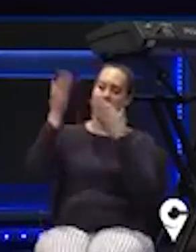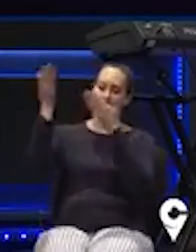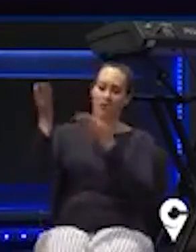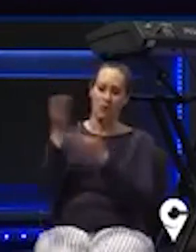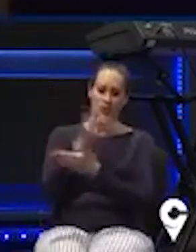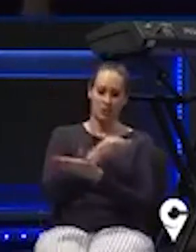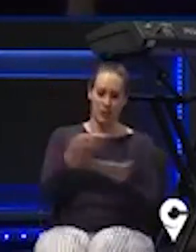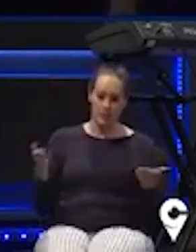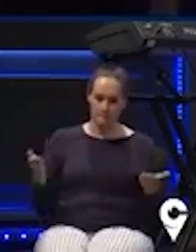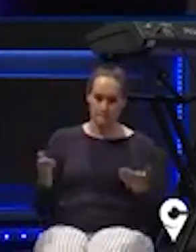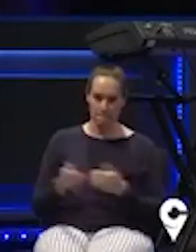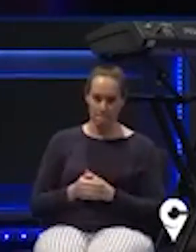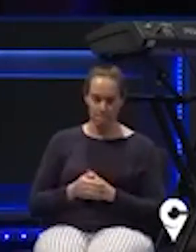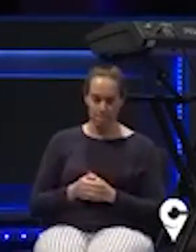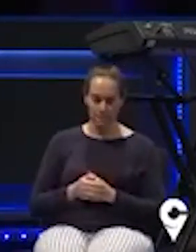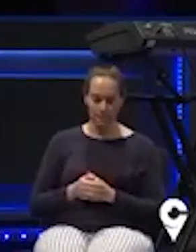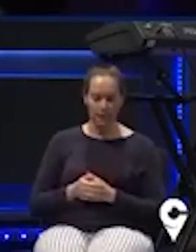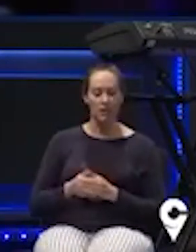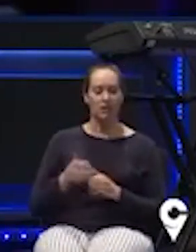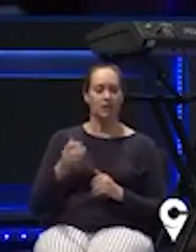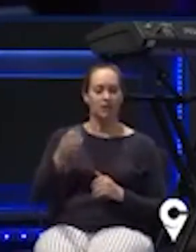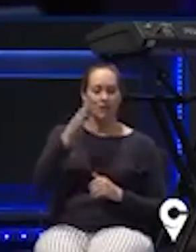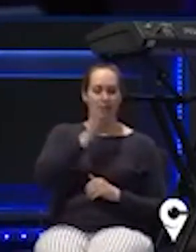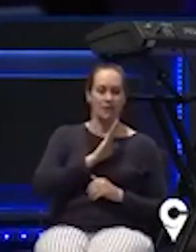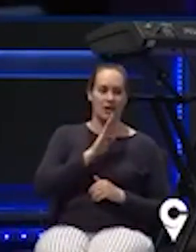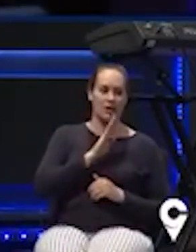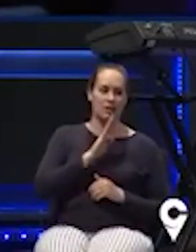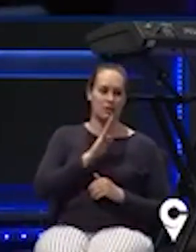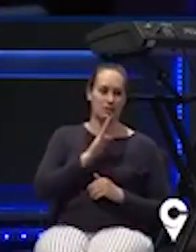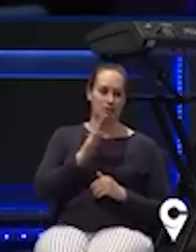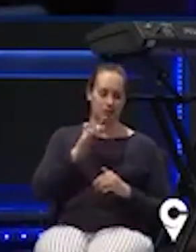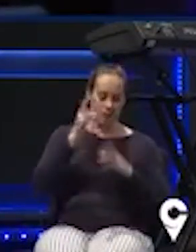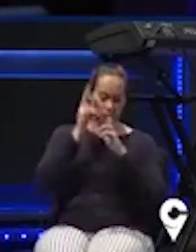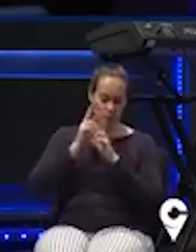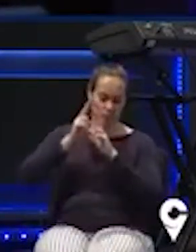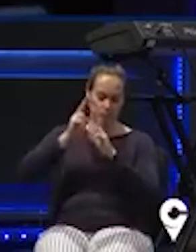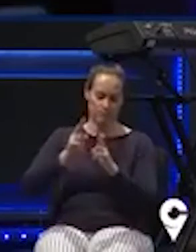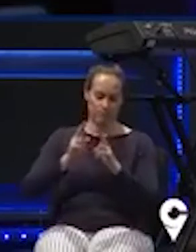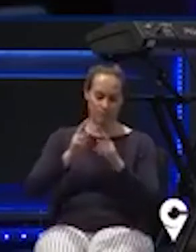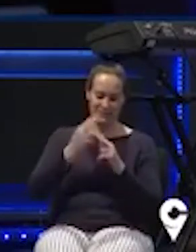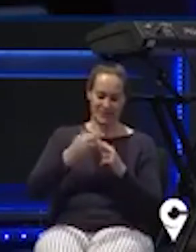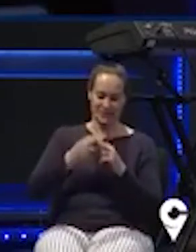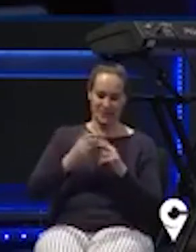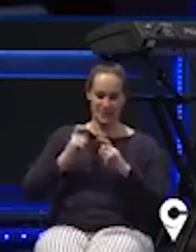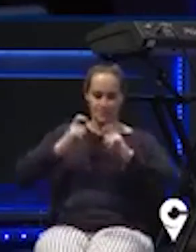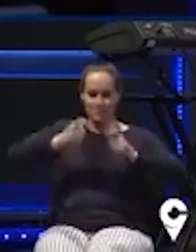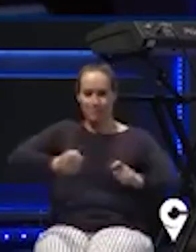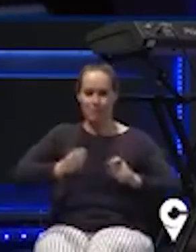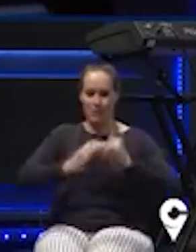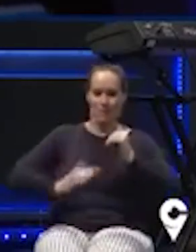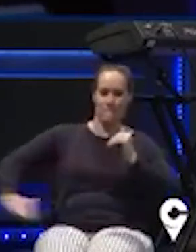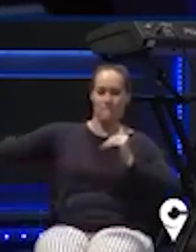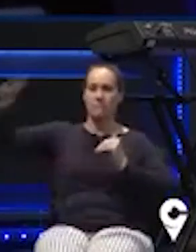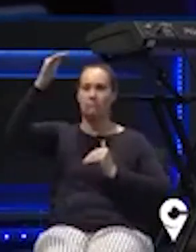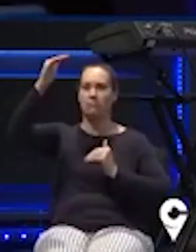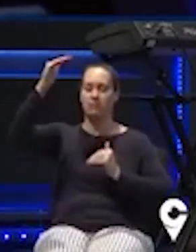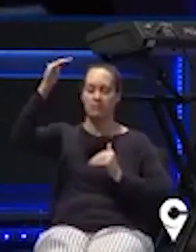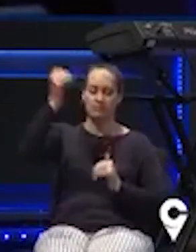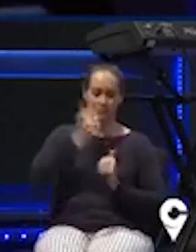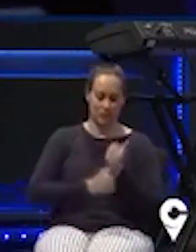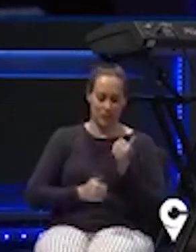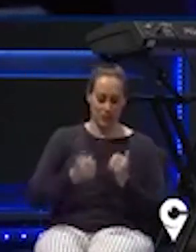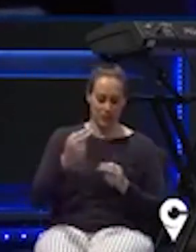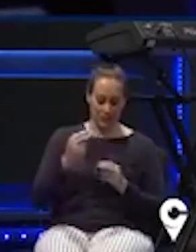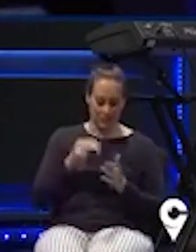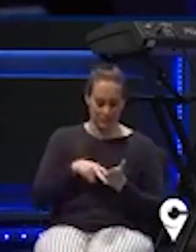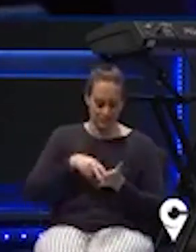result of that. And therefore, God placed him in the highest place, gave him the name that is above every name, that at the name of Jesus, every knee should